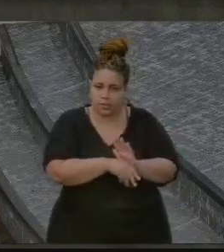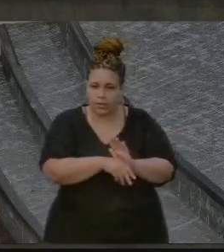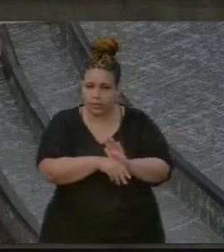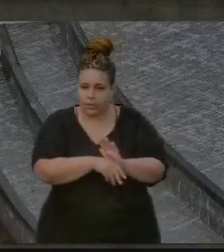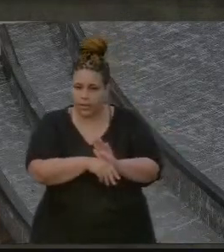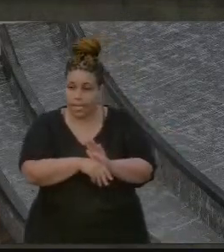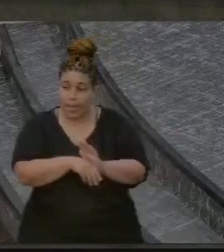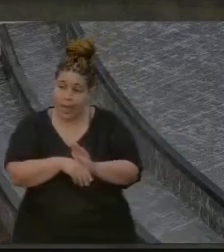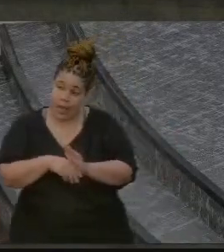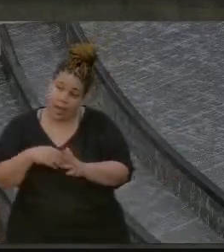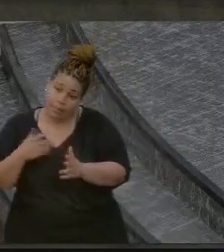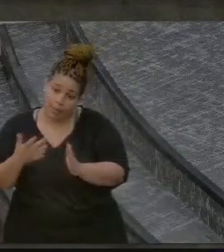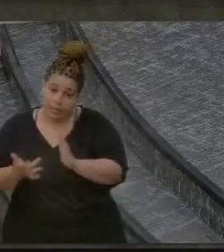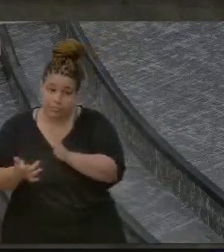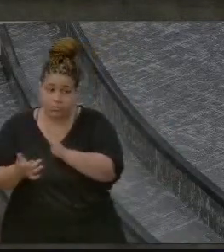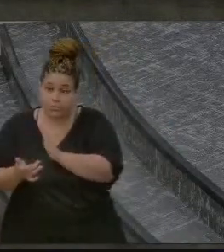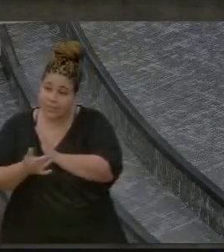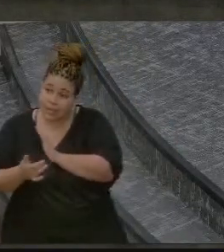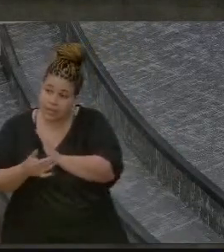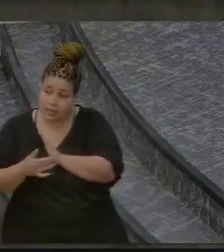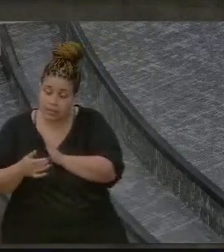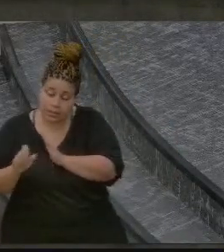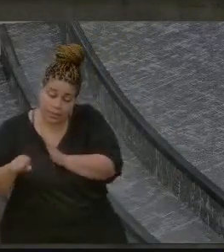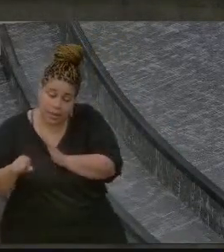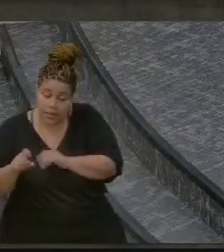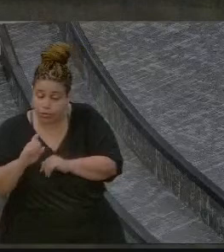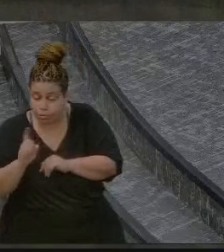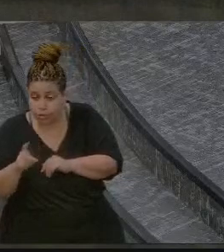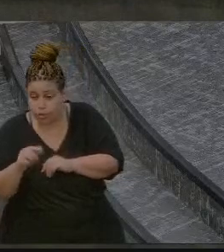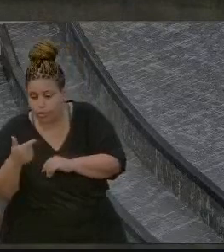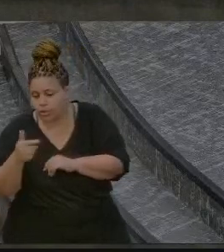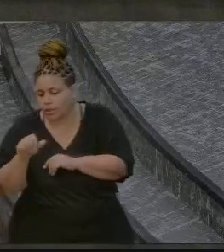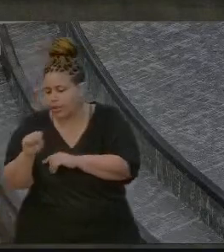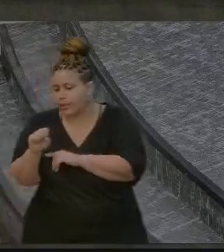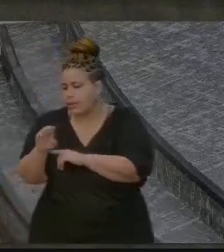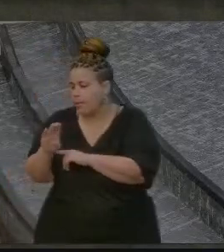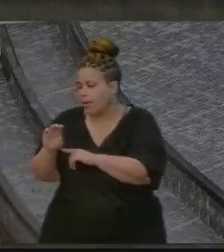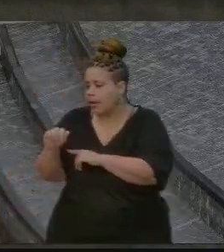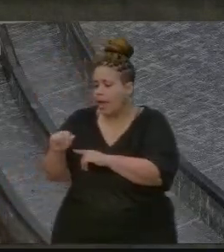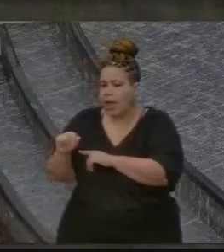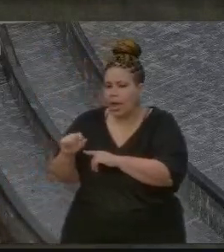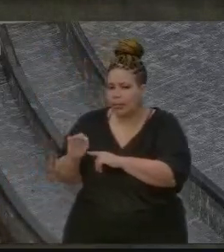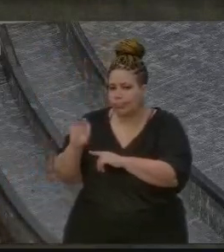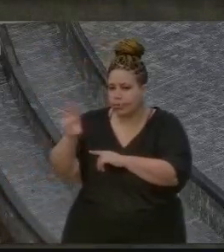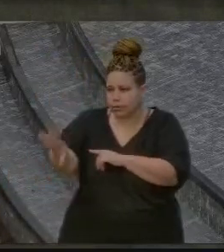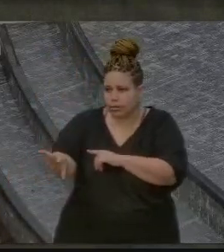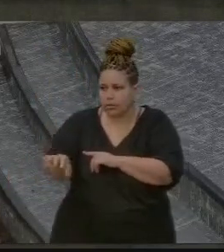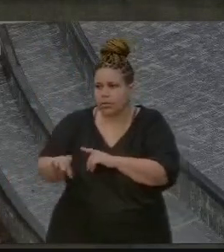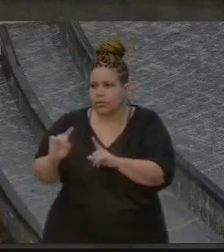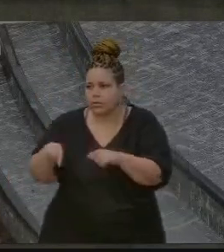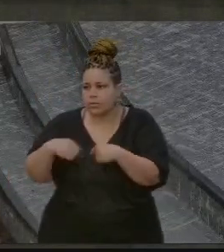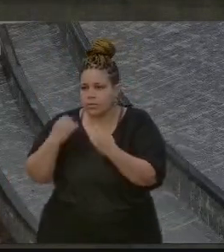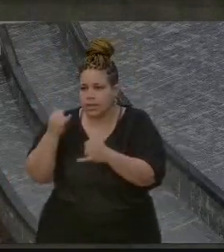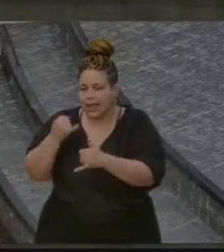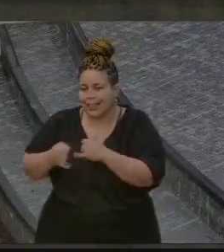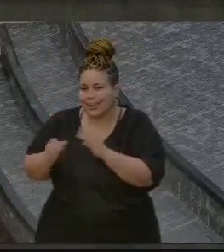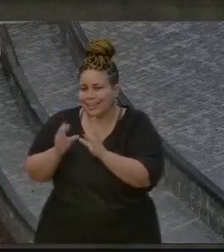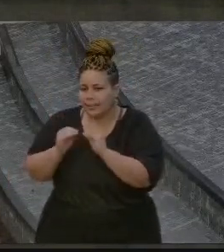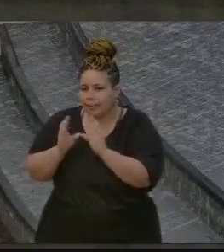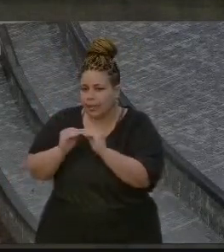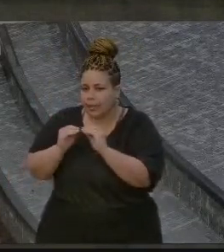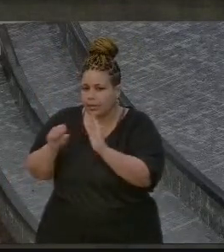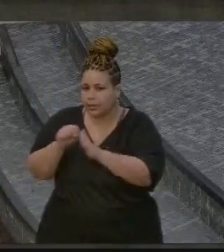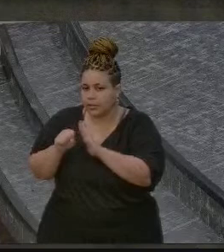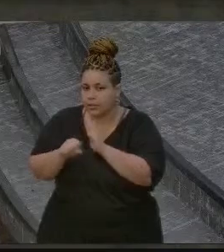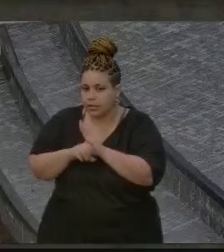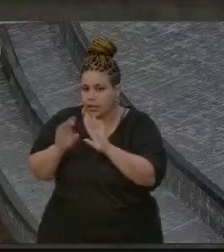technically true. The model that GSBA put out, and since our last meeting, the State Department has finally